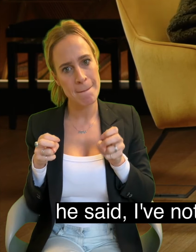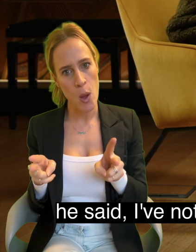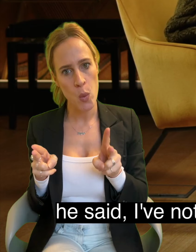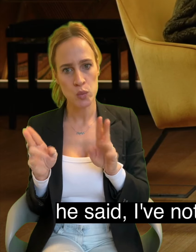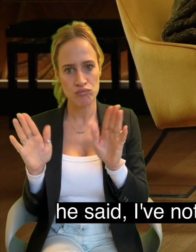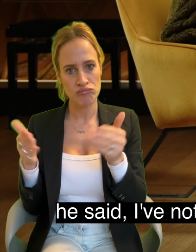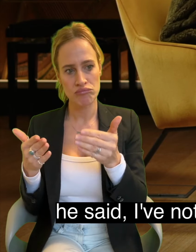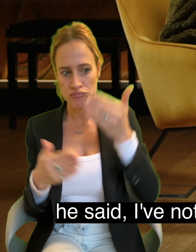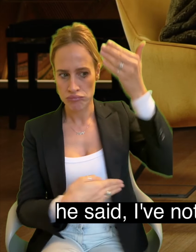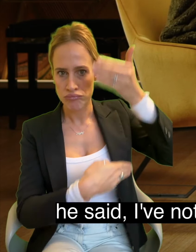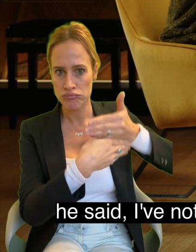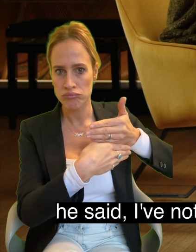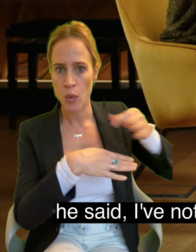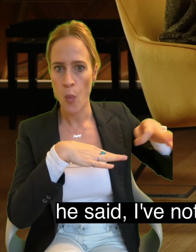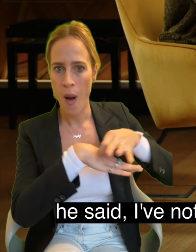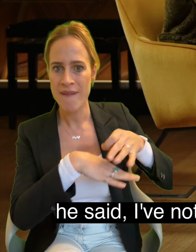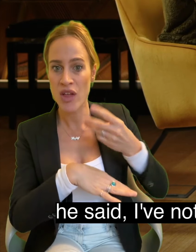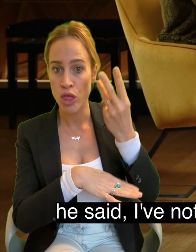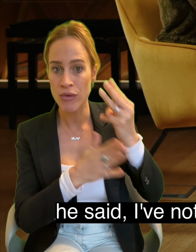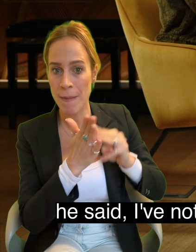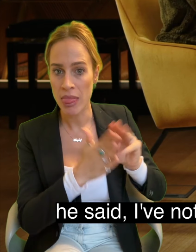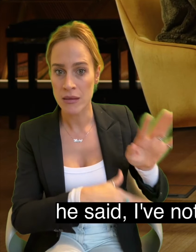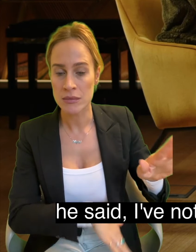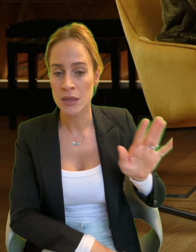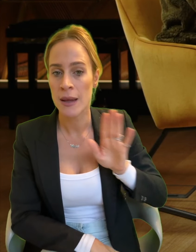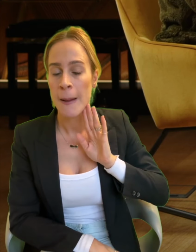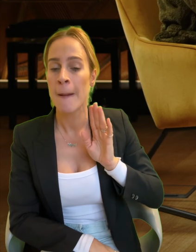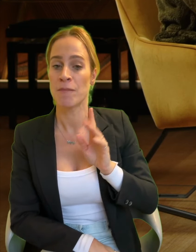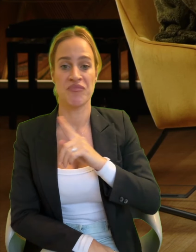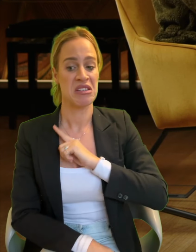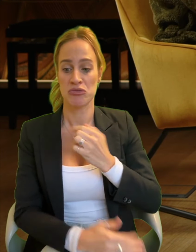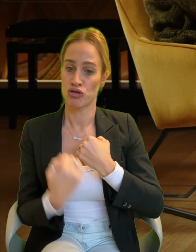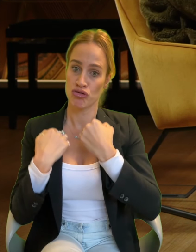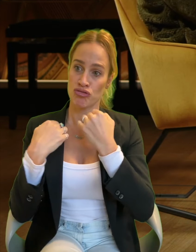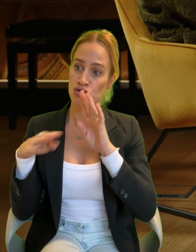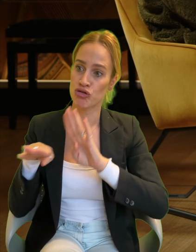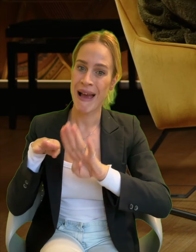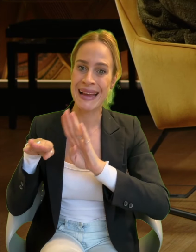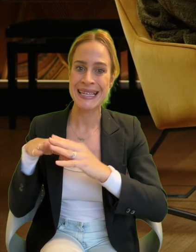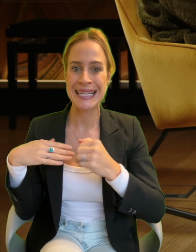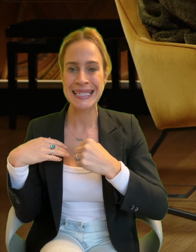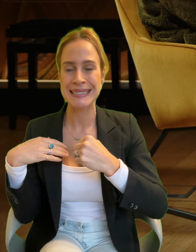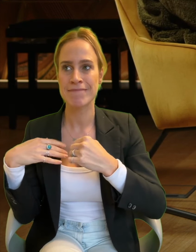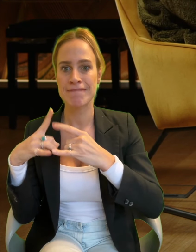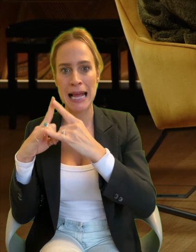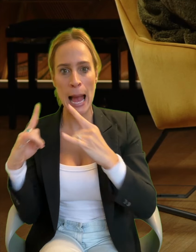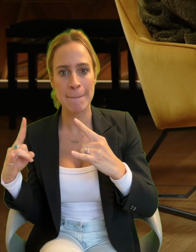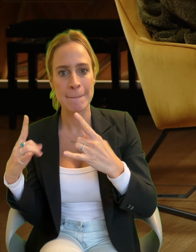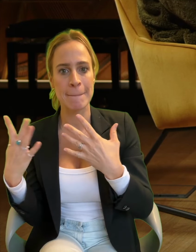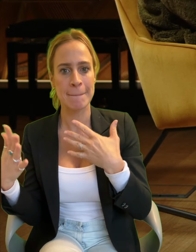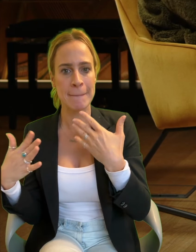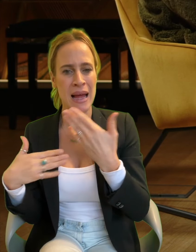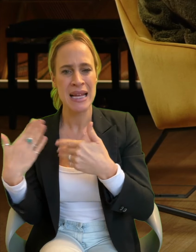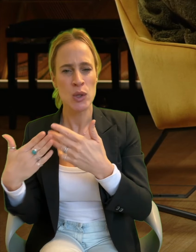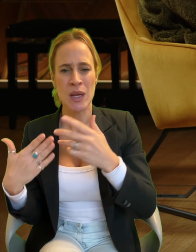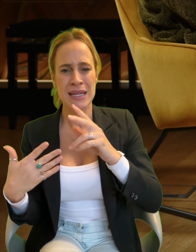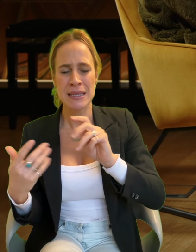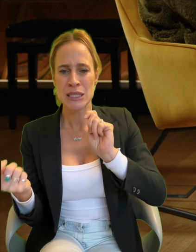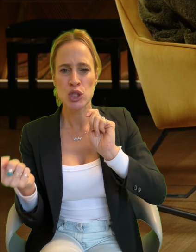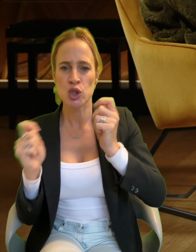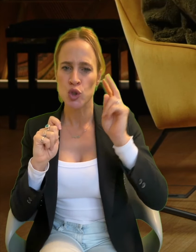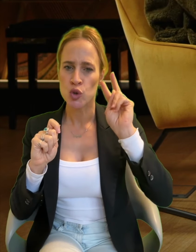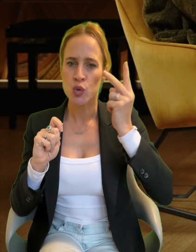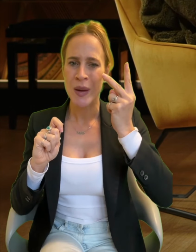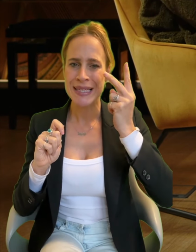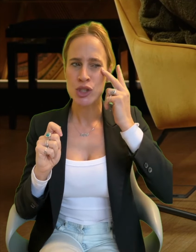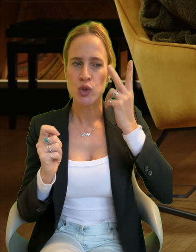said, I've not spoken to him in 3 months because he's away on his training camp. He said he doesn't want to have to switch from dad mode